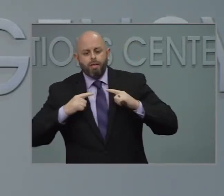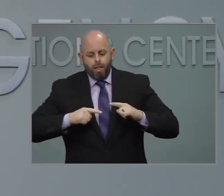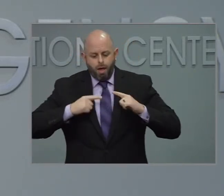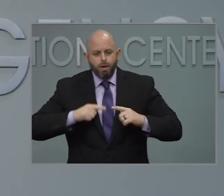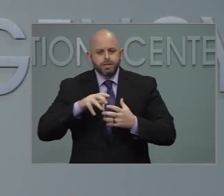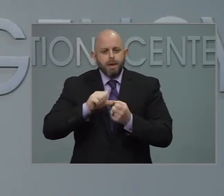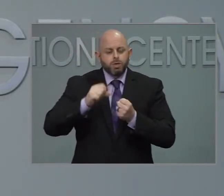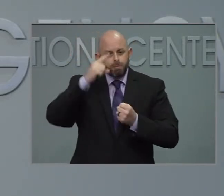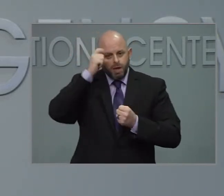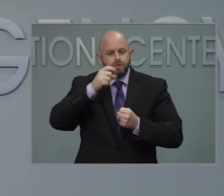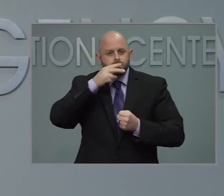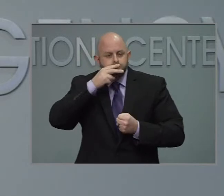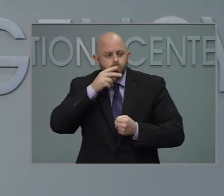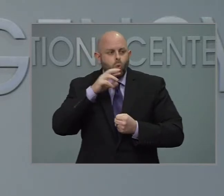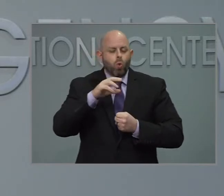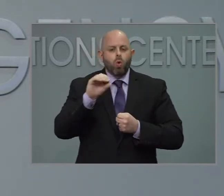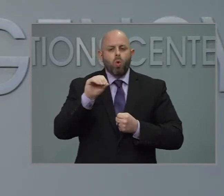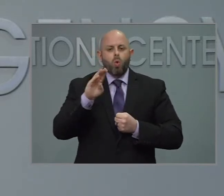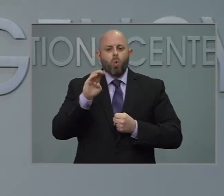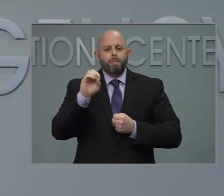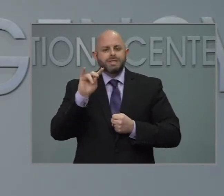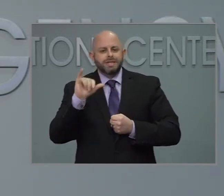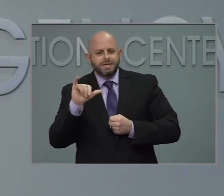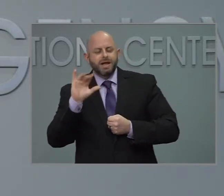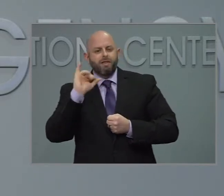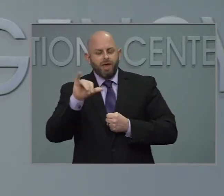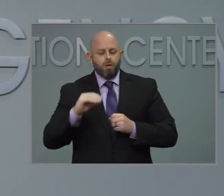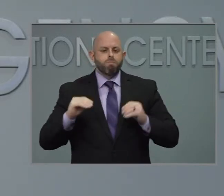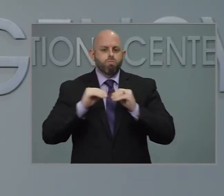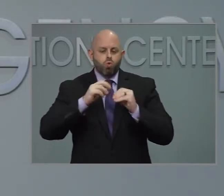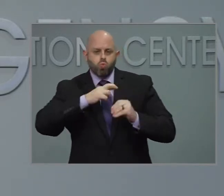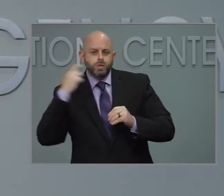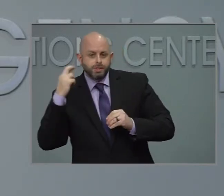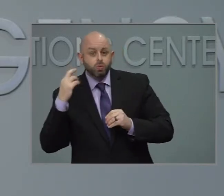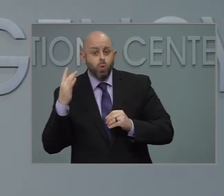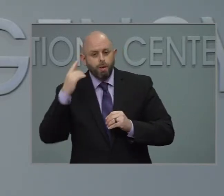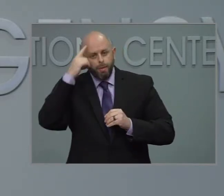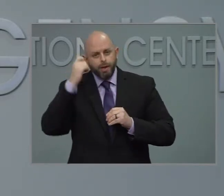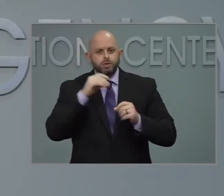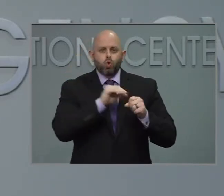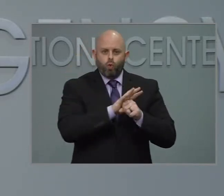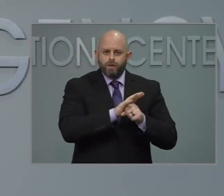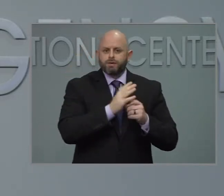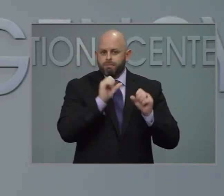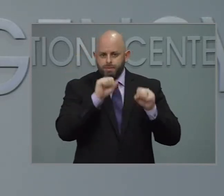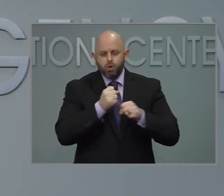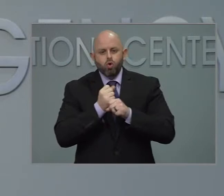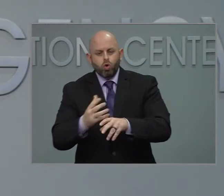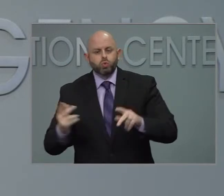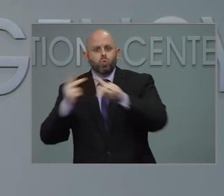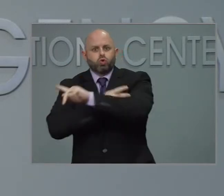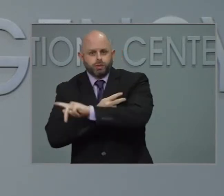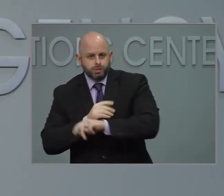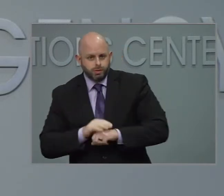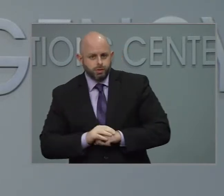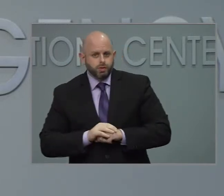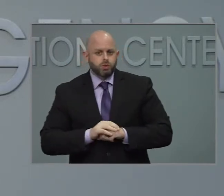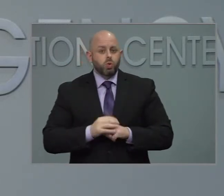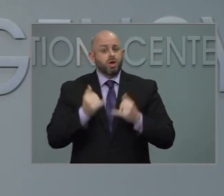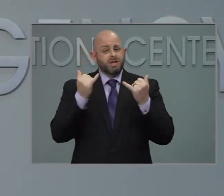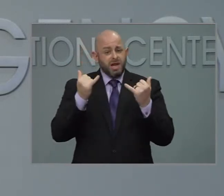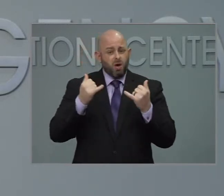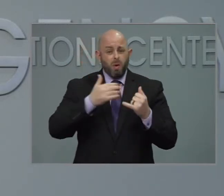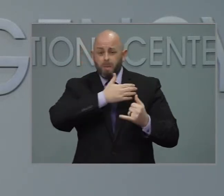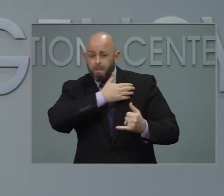Those are things that put you at higher risk for bad outcomes from COVID. So there has never been a better time to make sure that you're